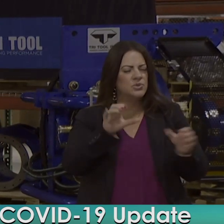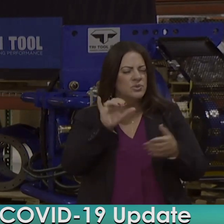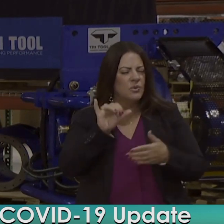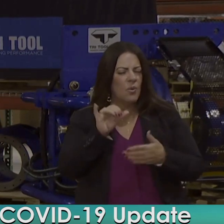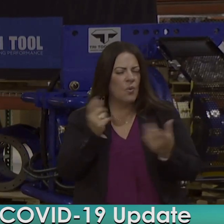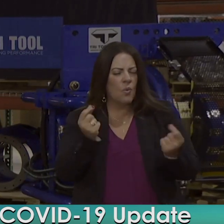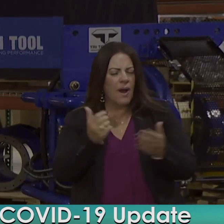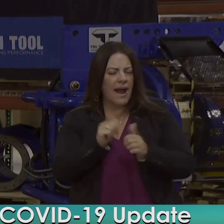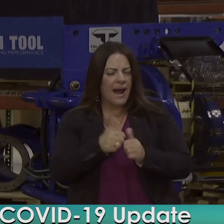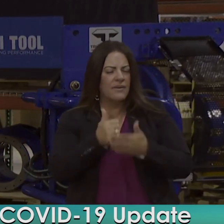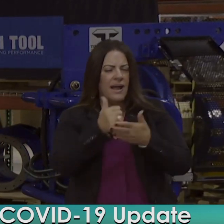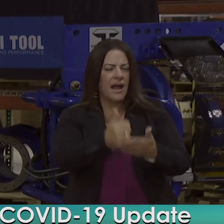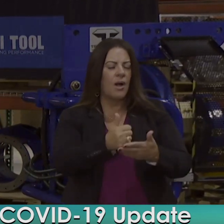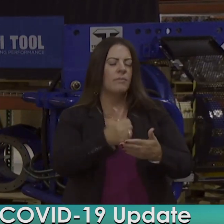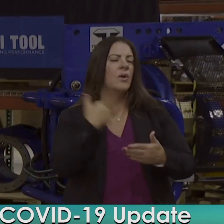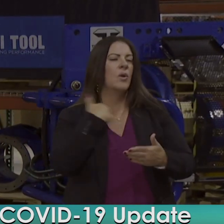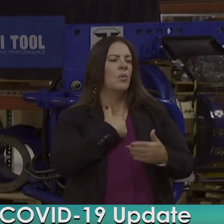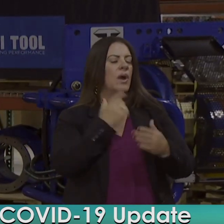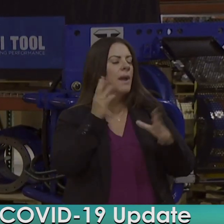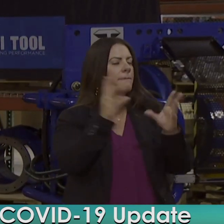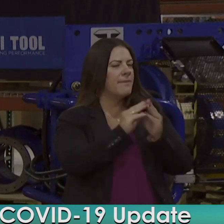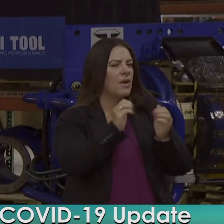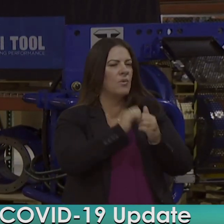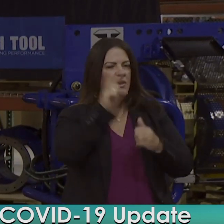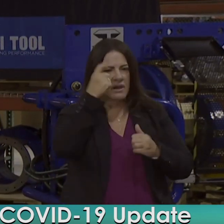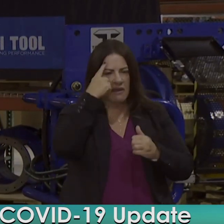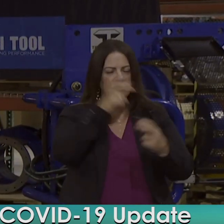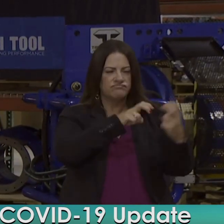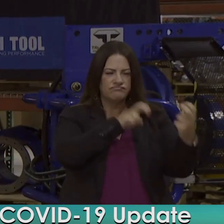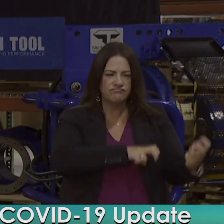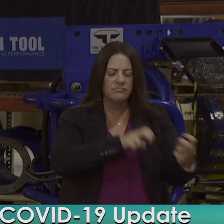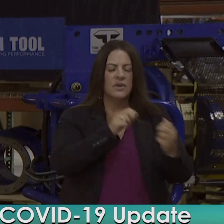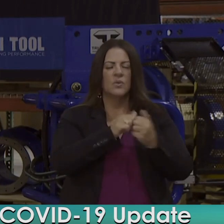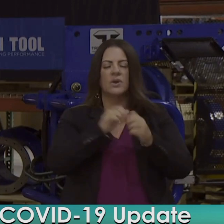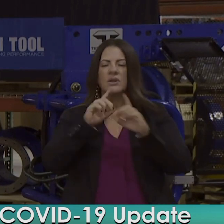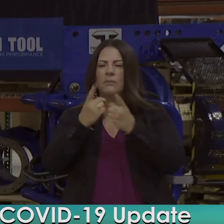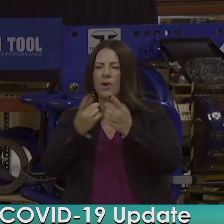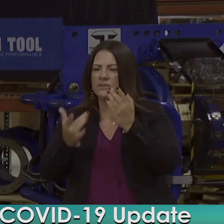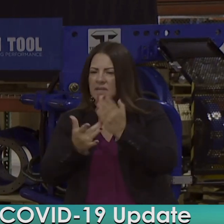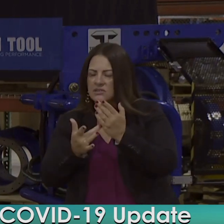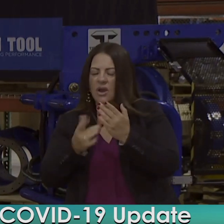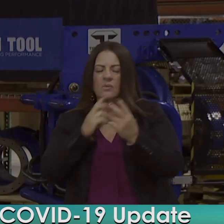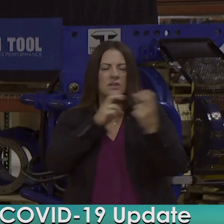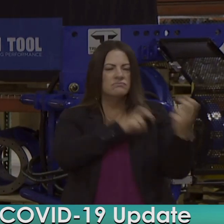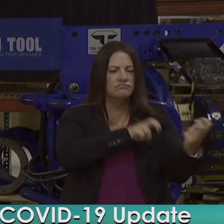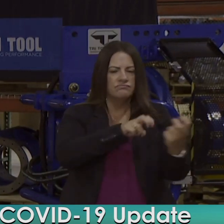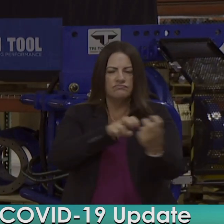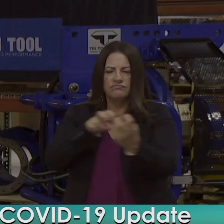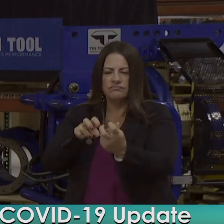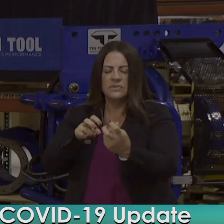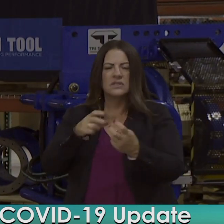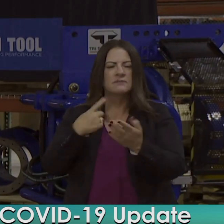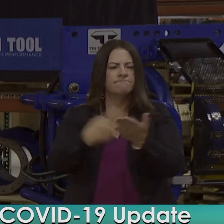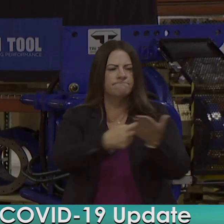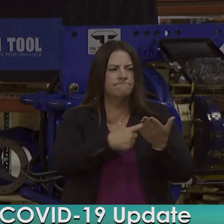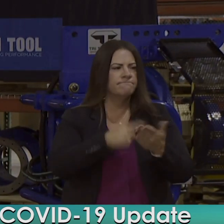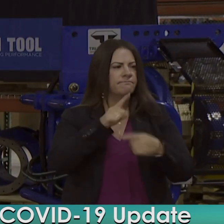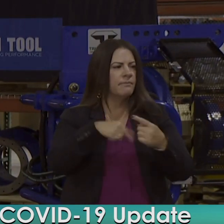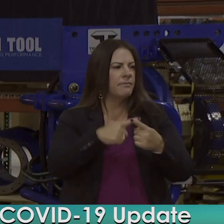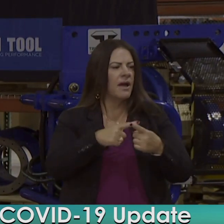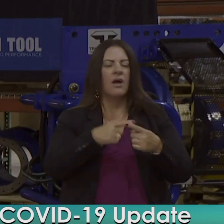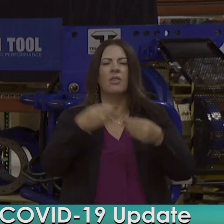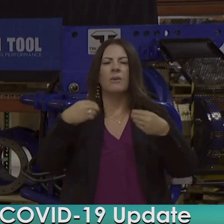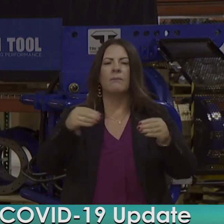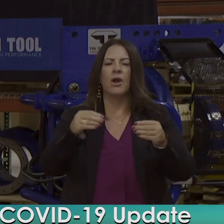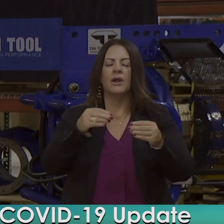office, GoBiz, the Office of Emergency Services, and the Department of Technology on the concept of establishing a marketplace for PPE so that we